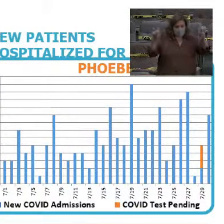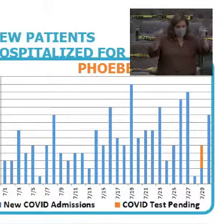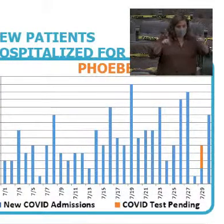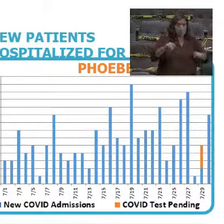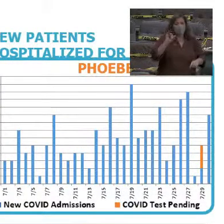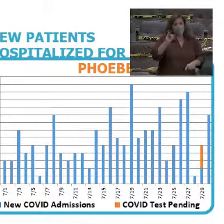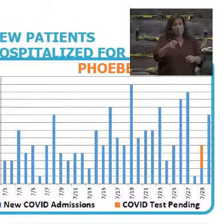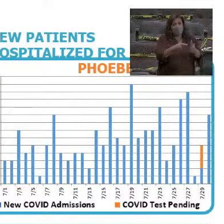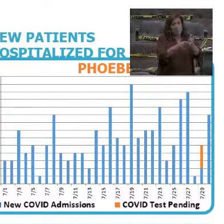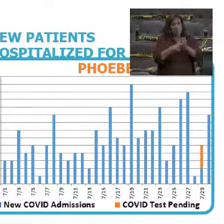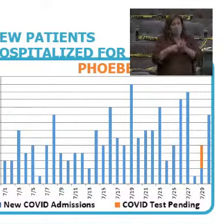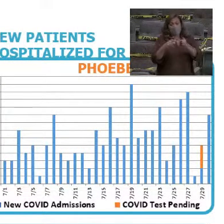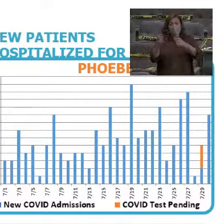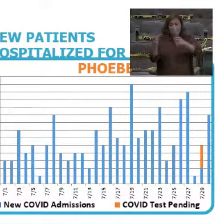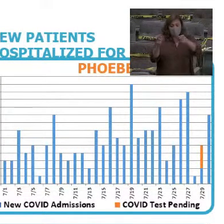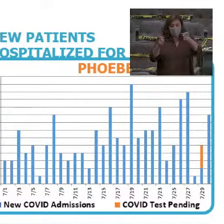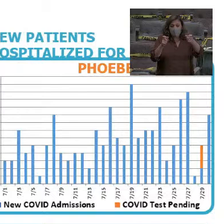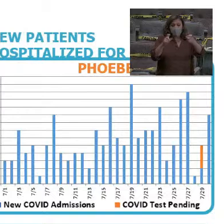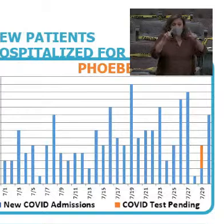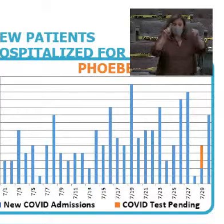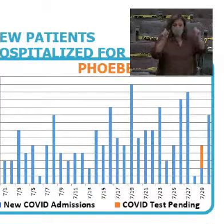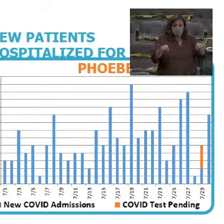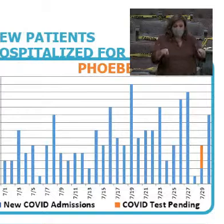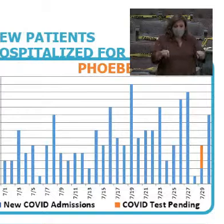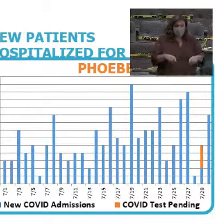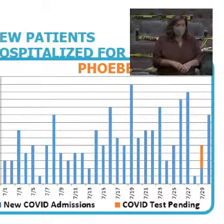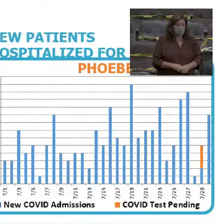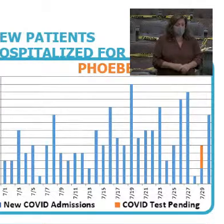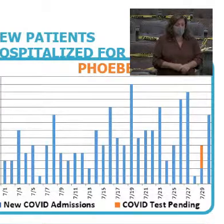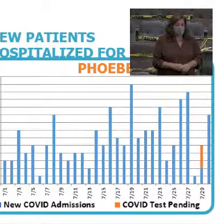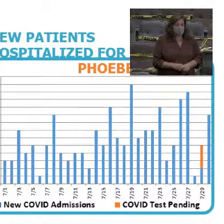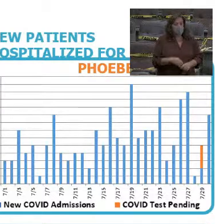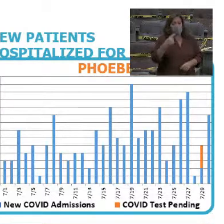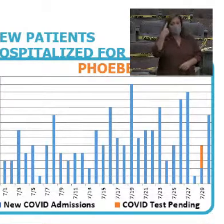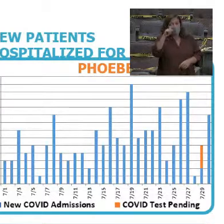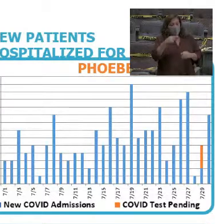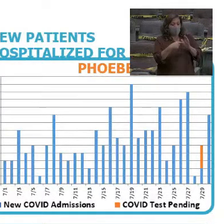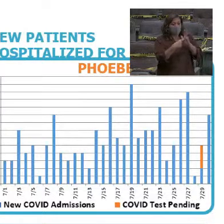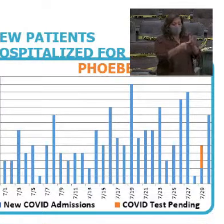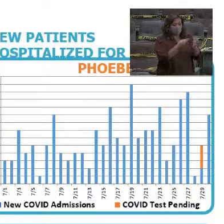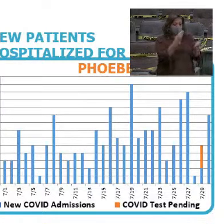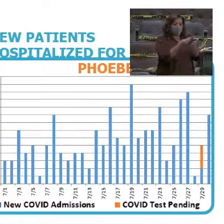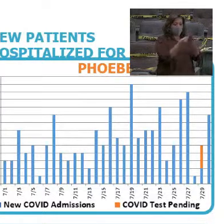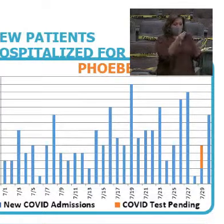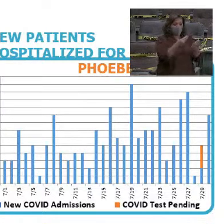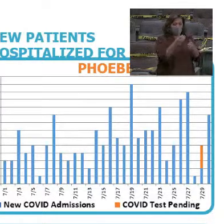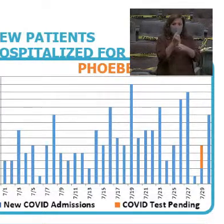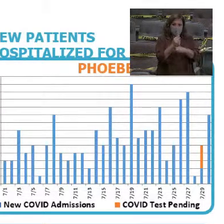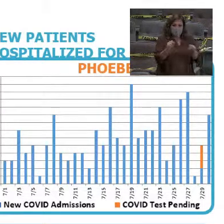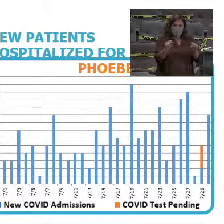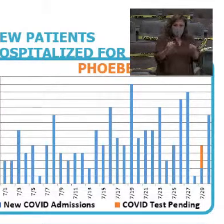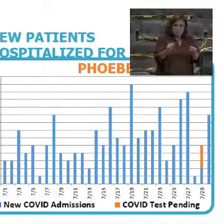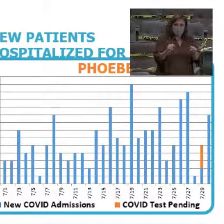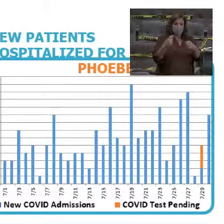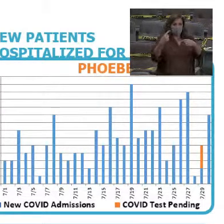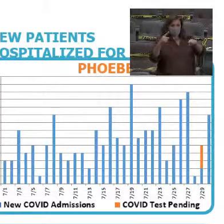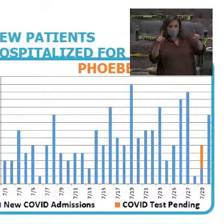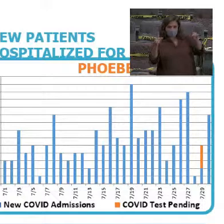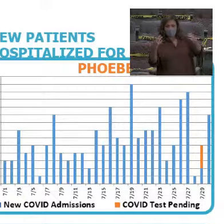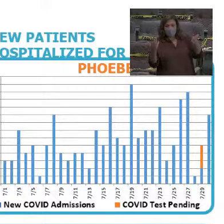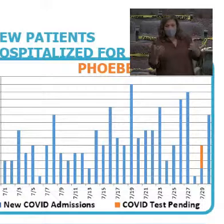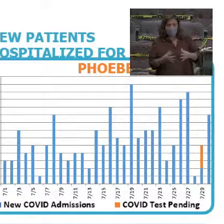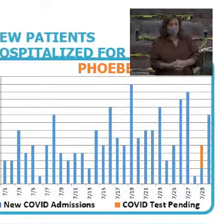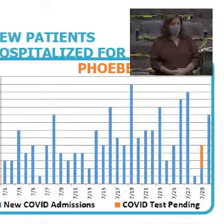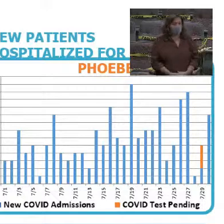clinical trials to be able to demonstrate the safety and efficacy of any vaccine.